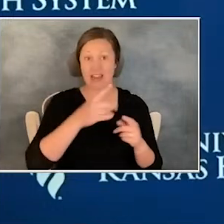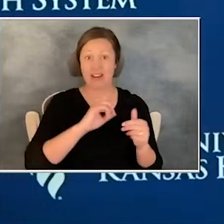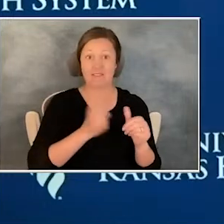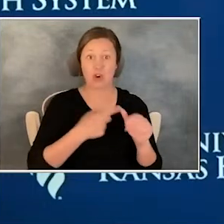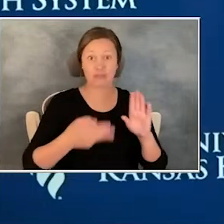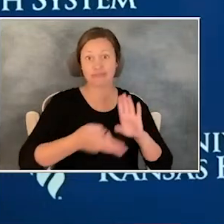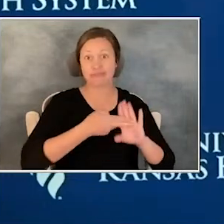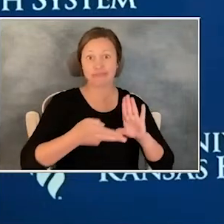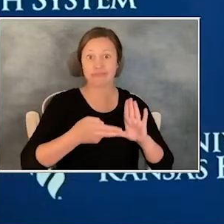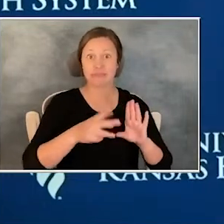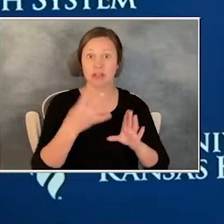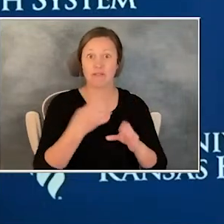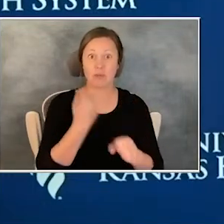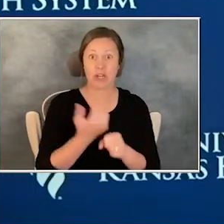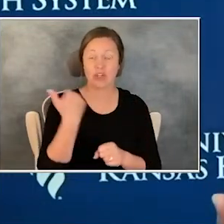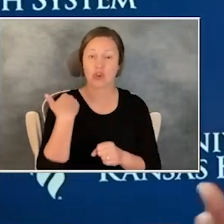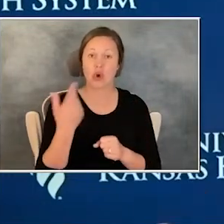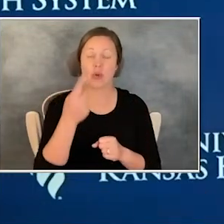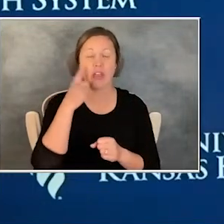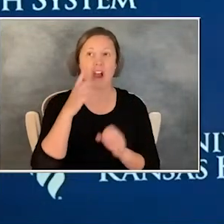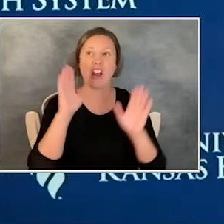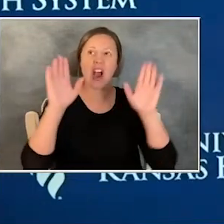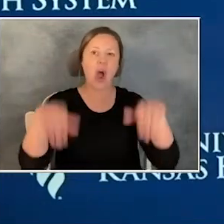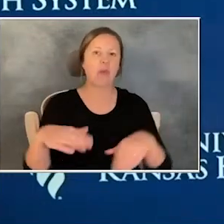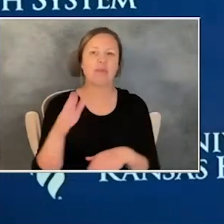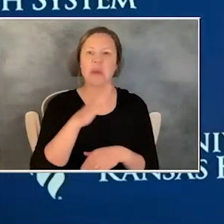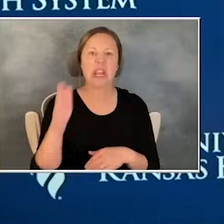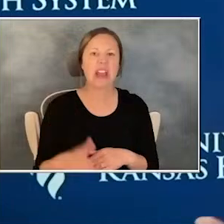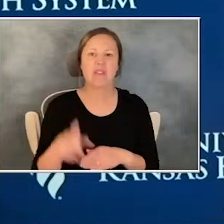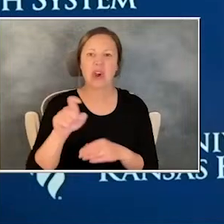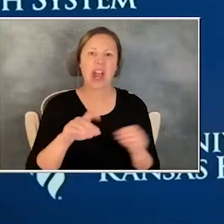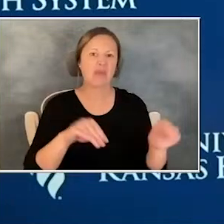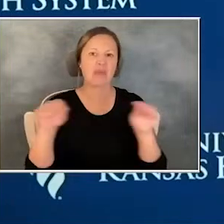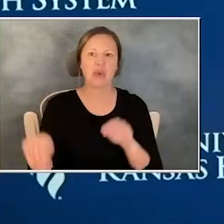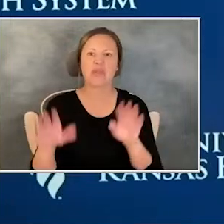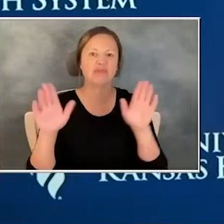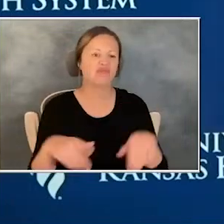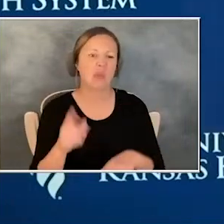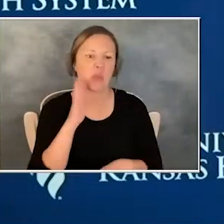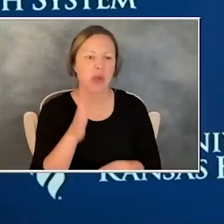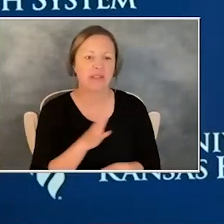that. You just naively think you're not going to need that kind of help, and everybody can band